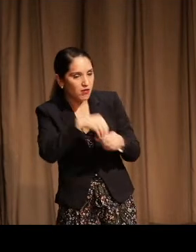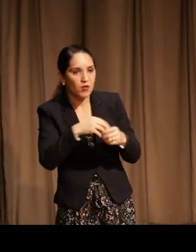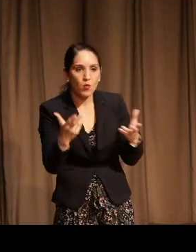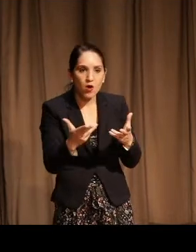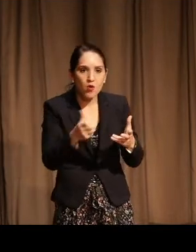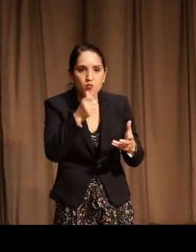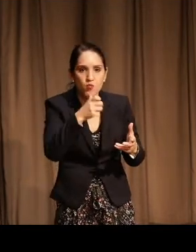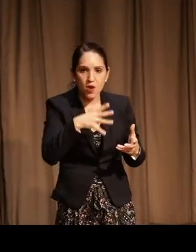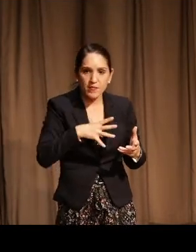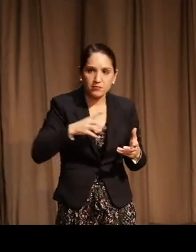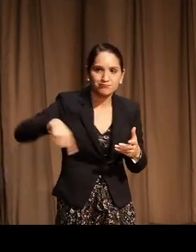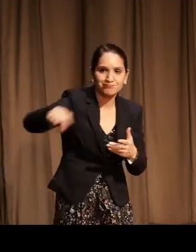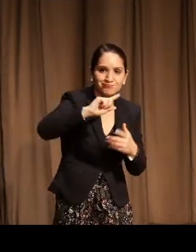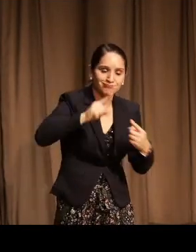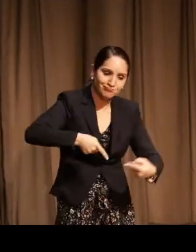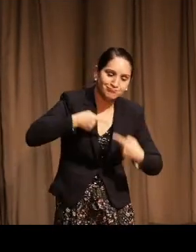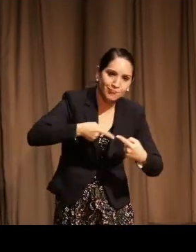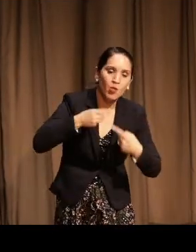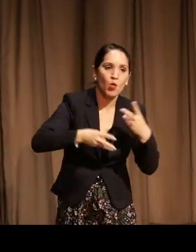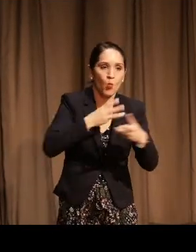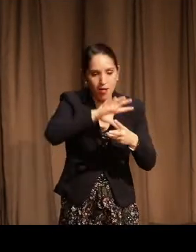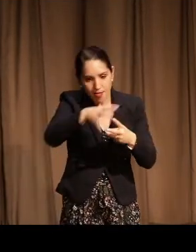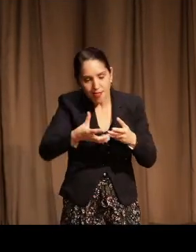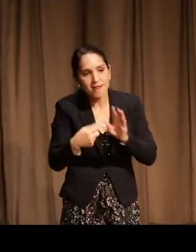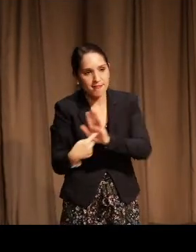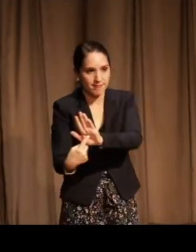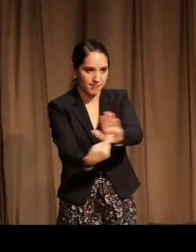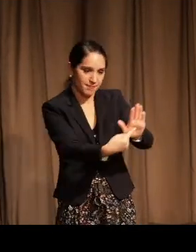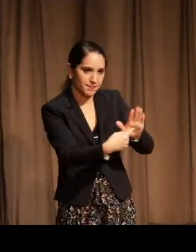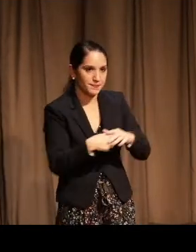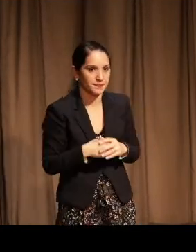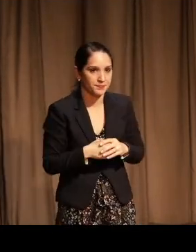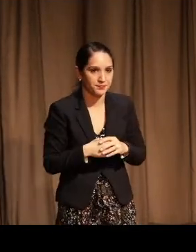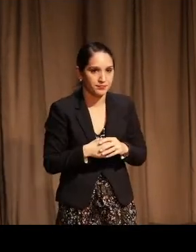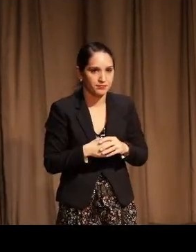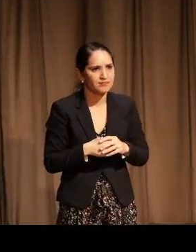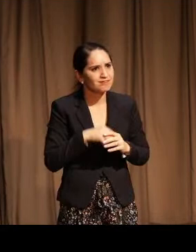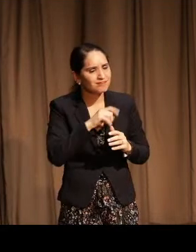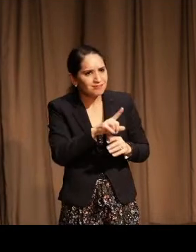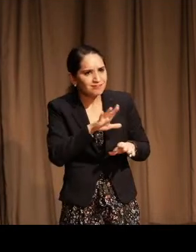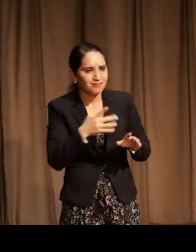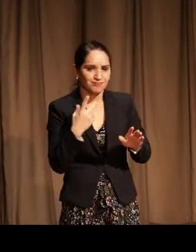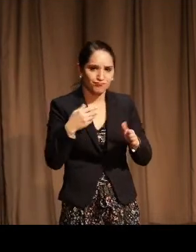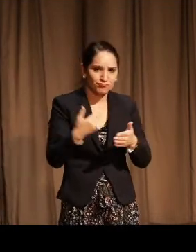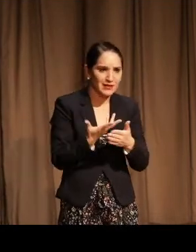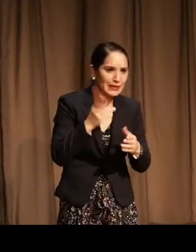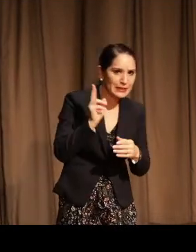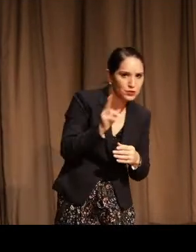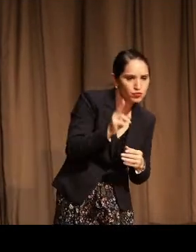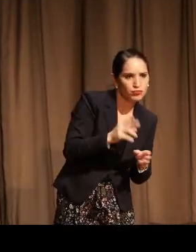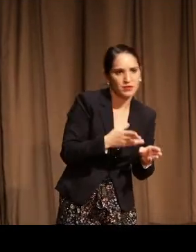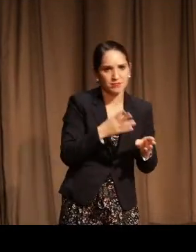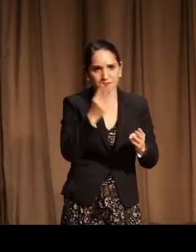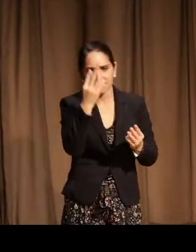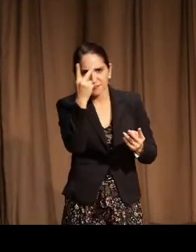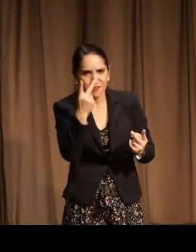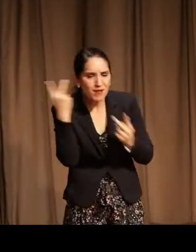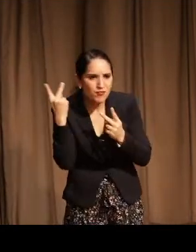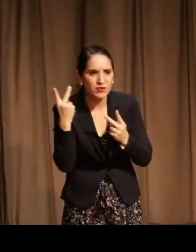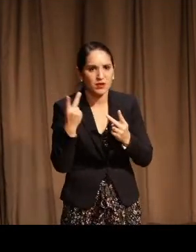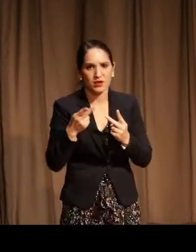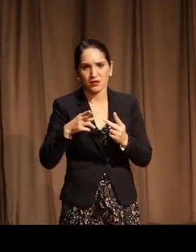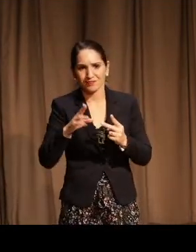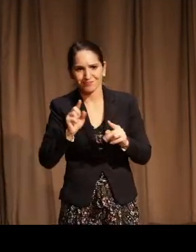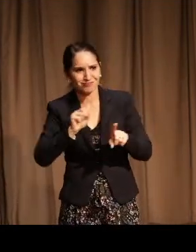women around the world. Her work combines history, memory, and utopia in a dialogue with social movements